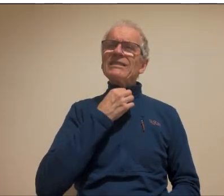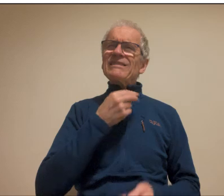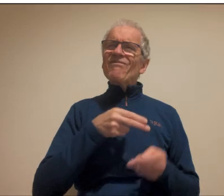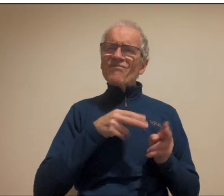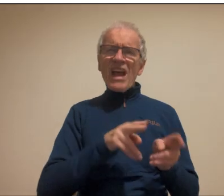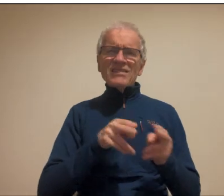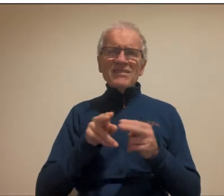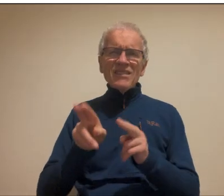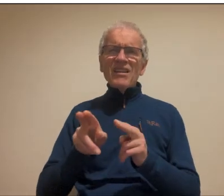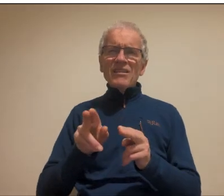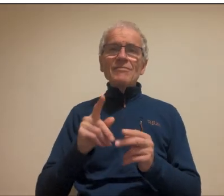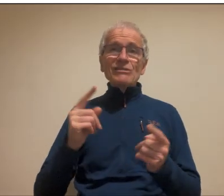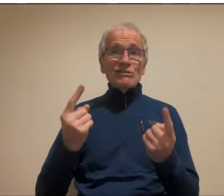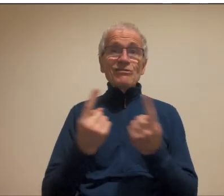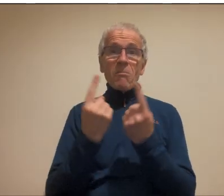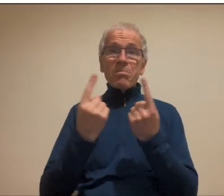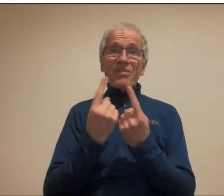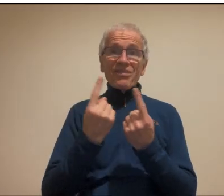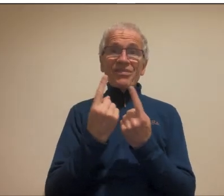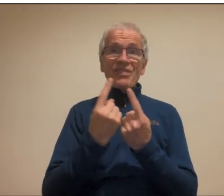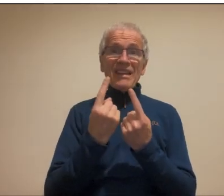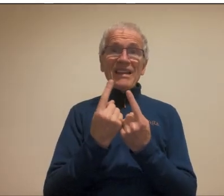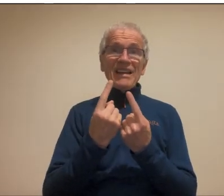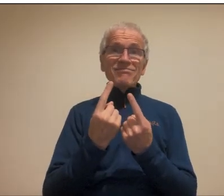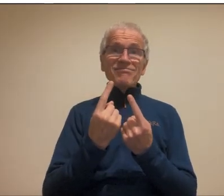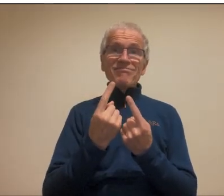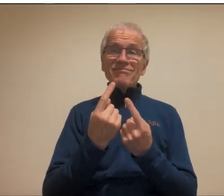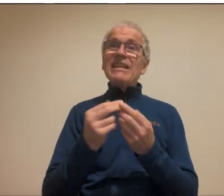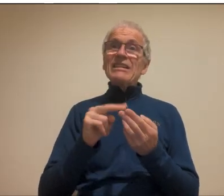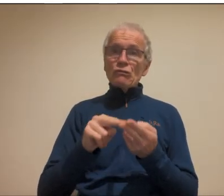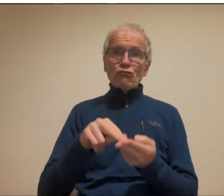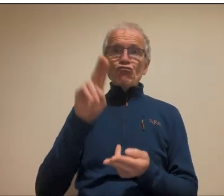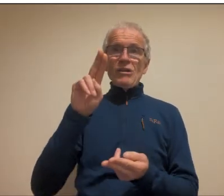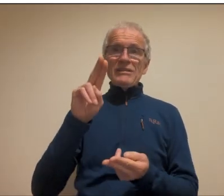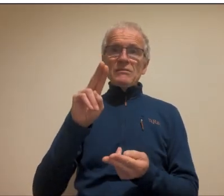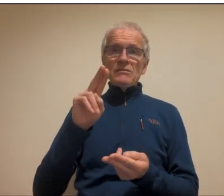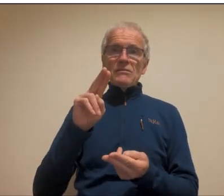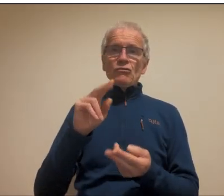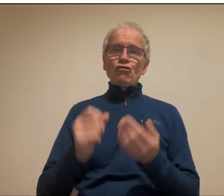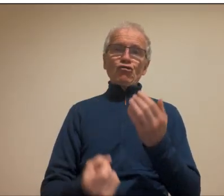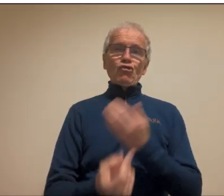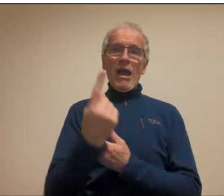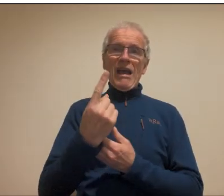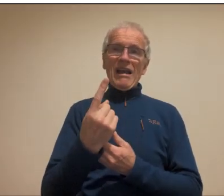A risk factor is something that increases the chance of getting a condition.